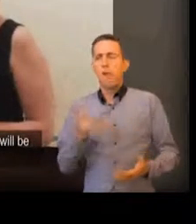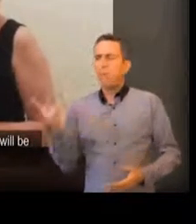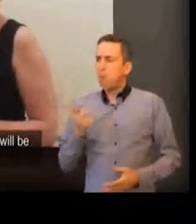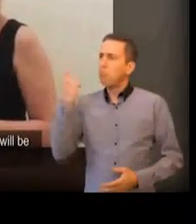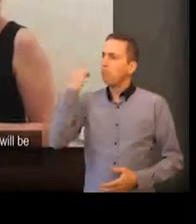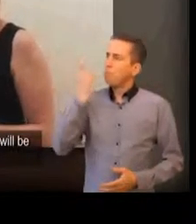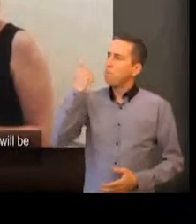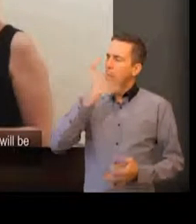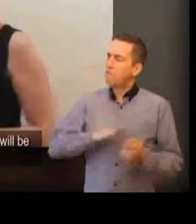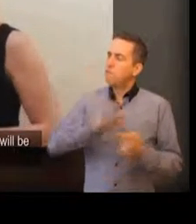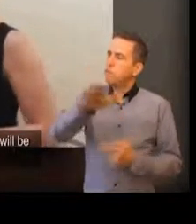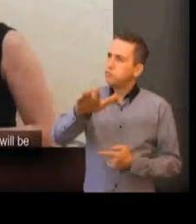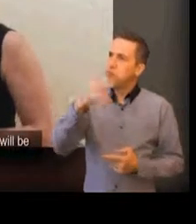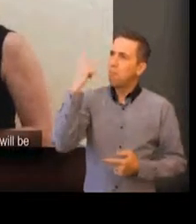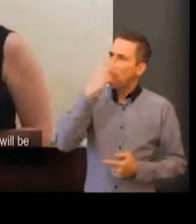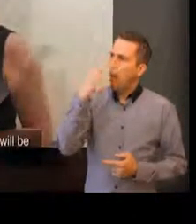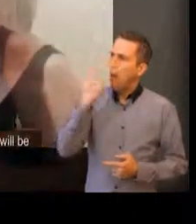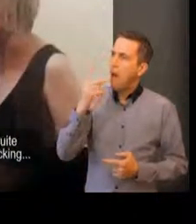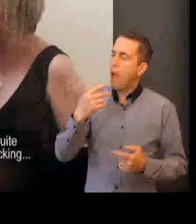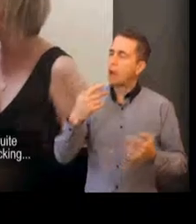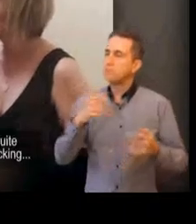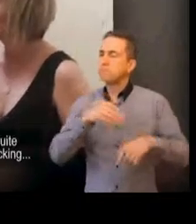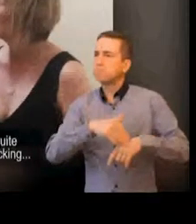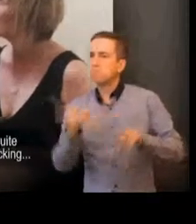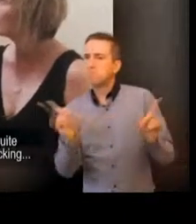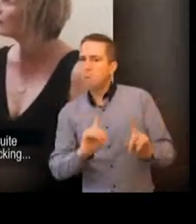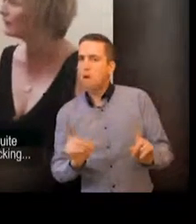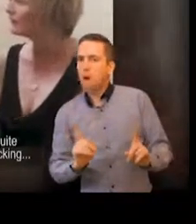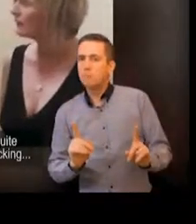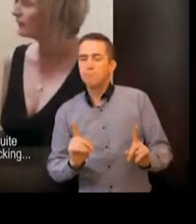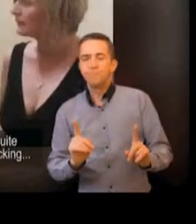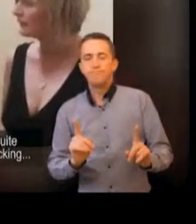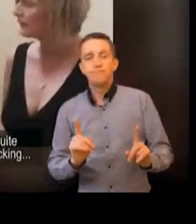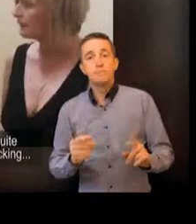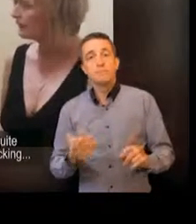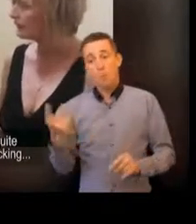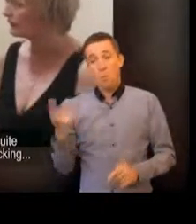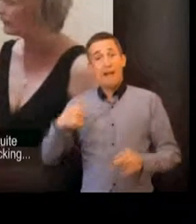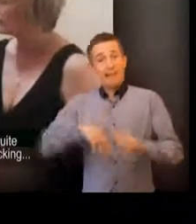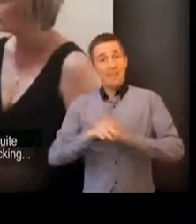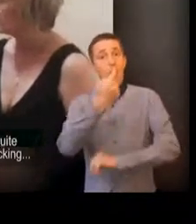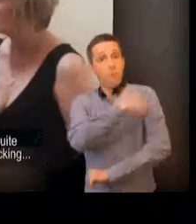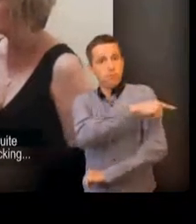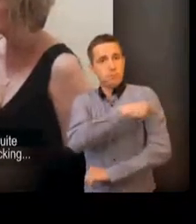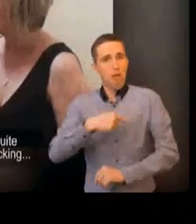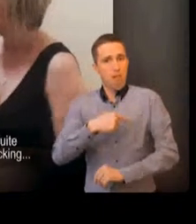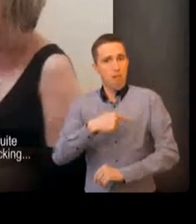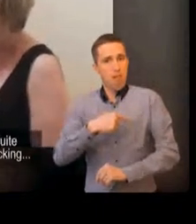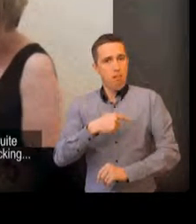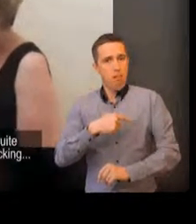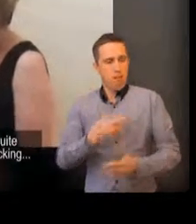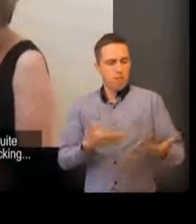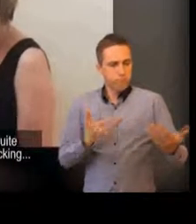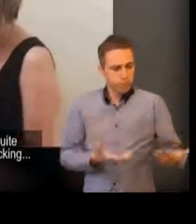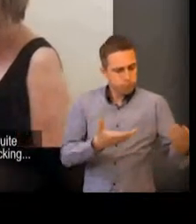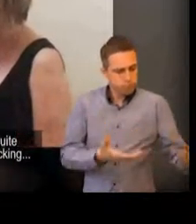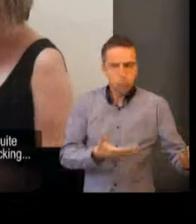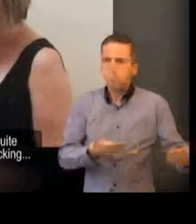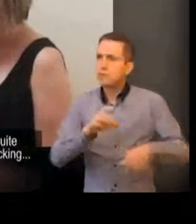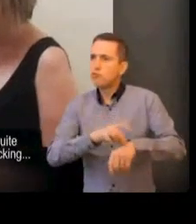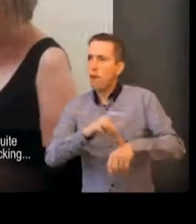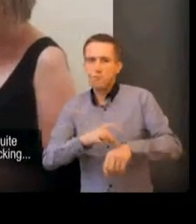When Zara was born, we first found out that she had a visual impairment. To be honest, neither of us really thought about it that much. I think because I've had a visual impairment all my